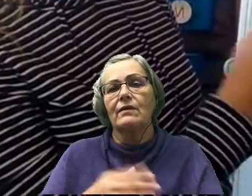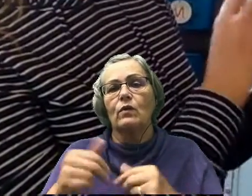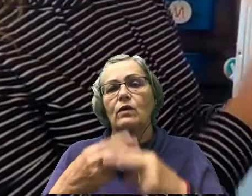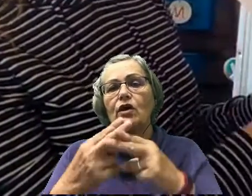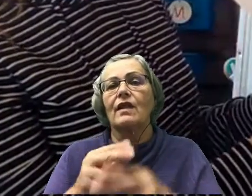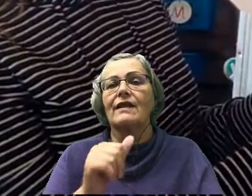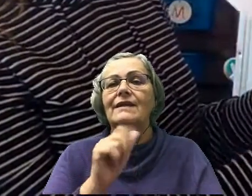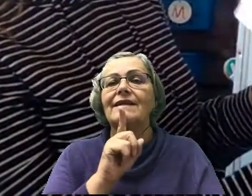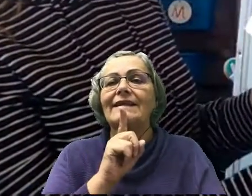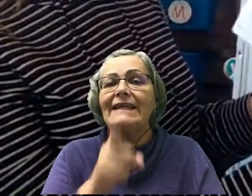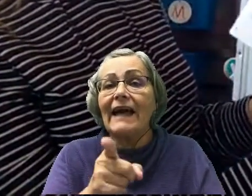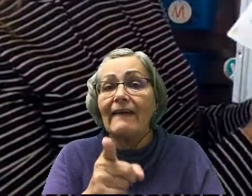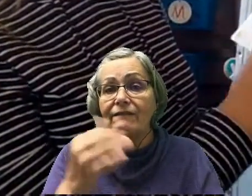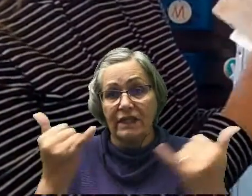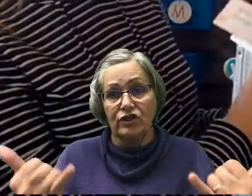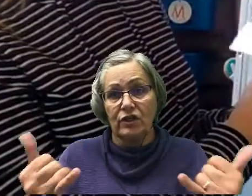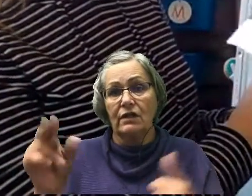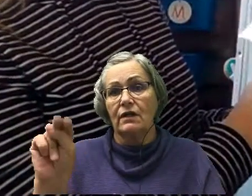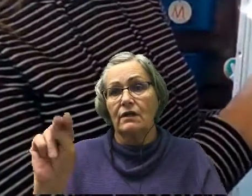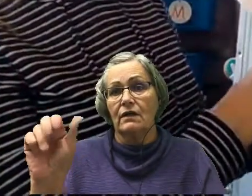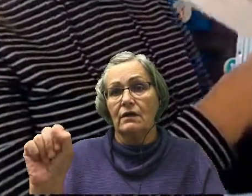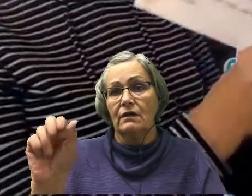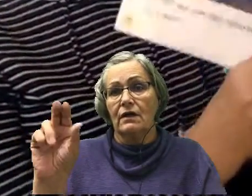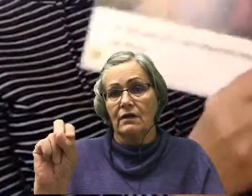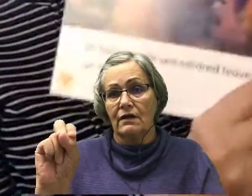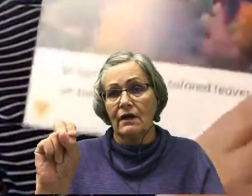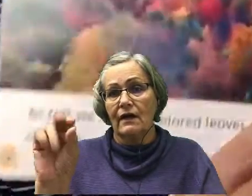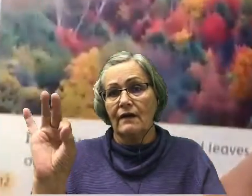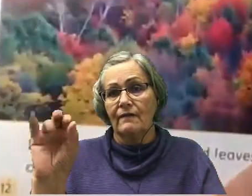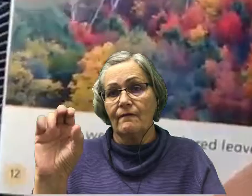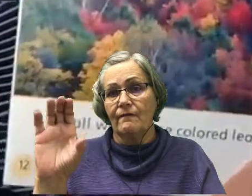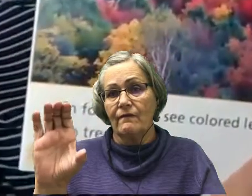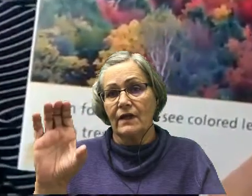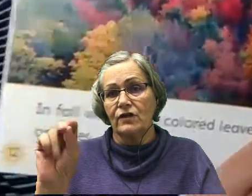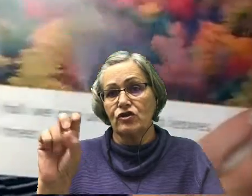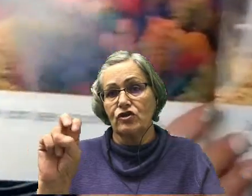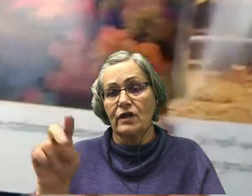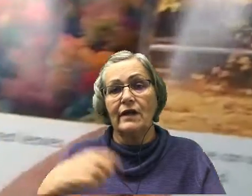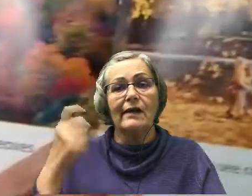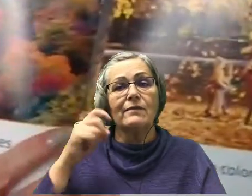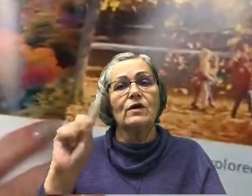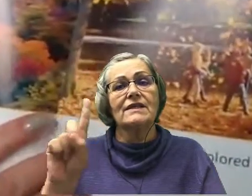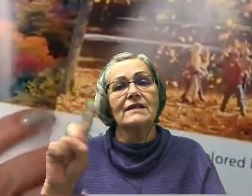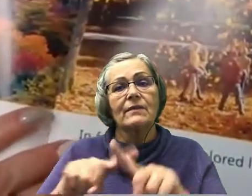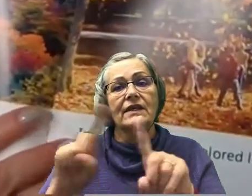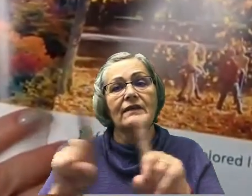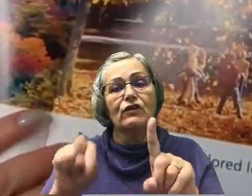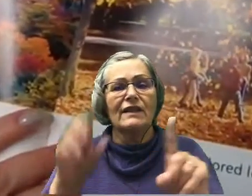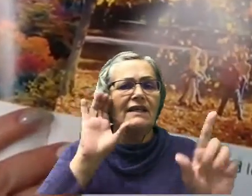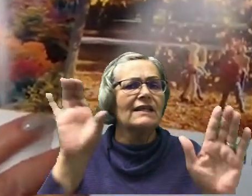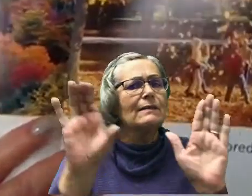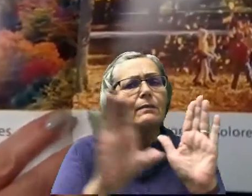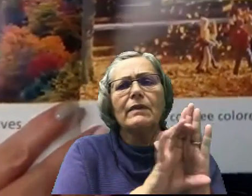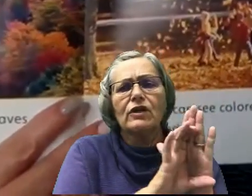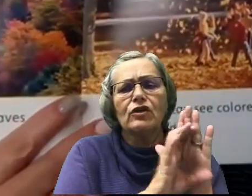it nonfiction today. Oh, but I'm noticing something different. Do these